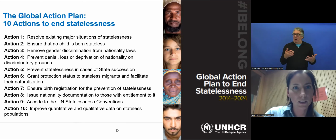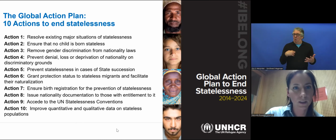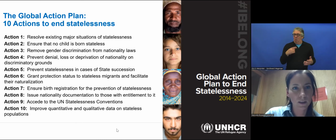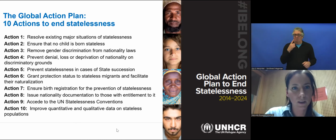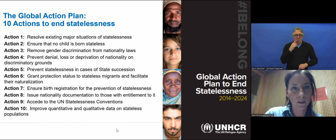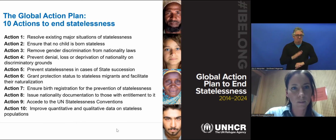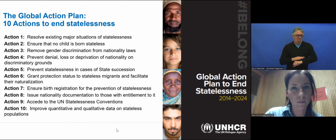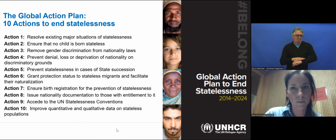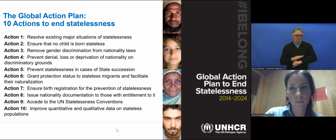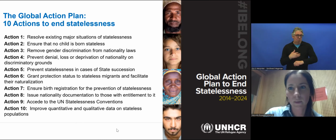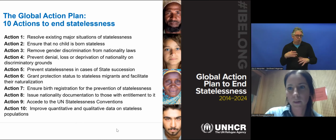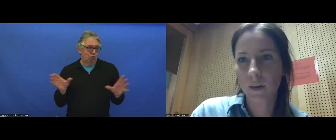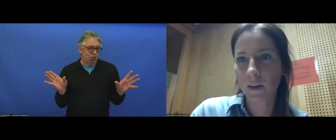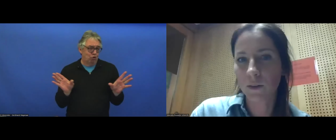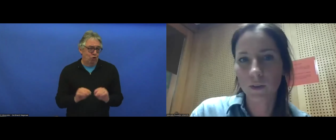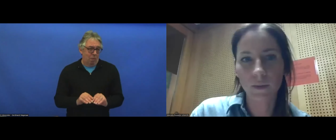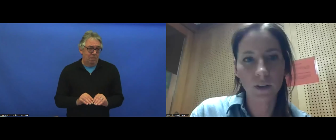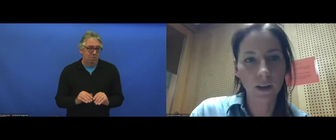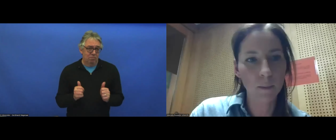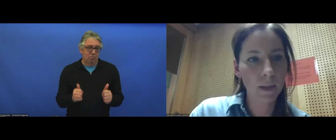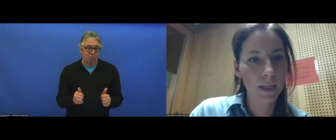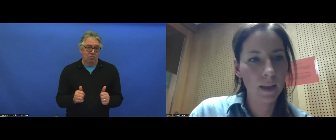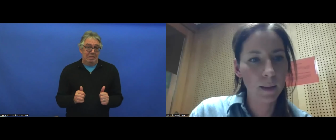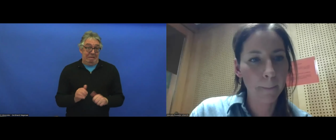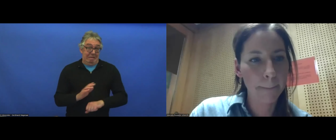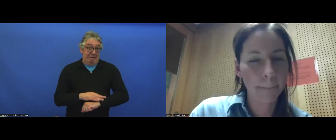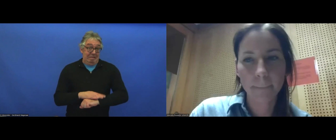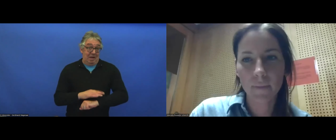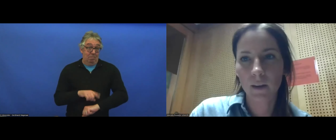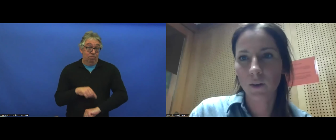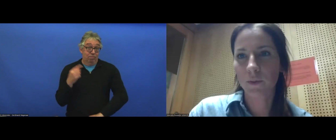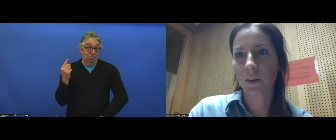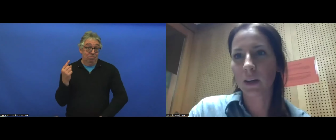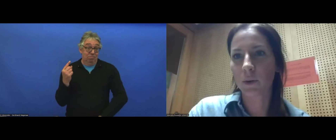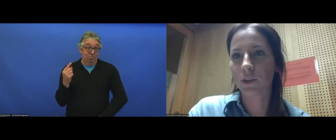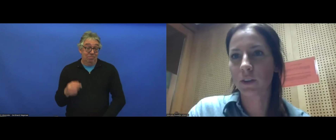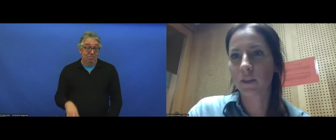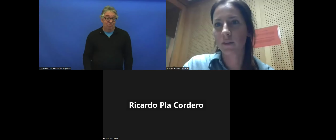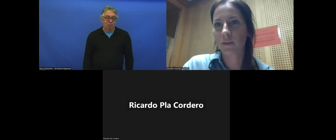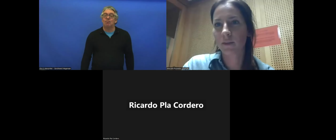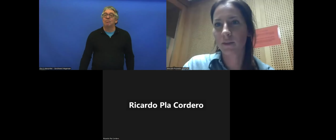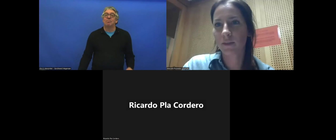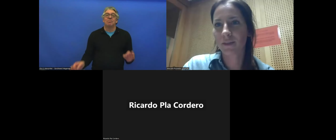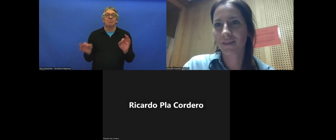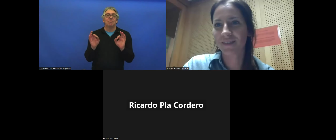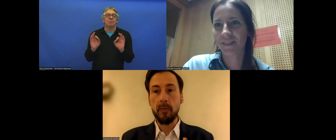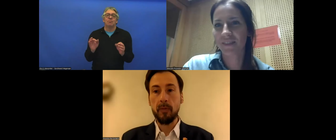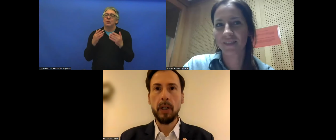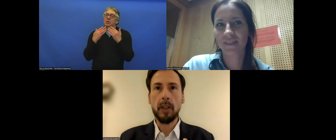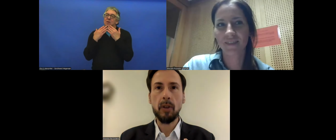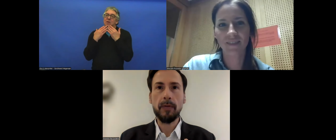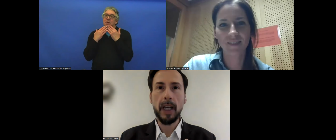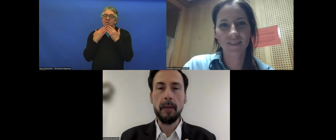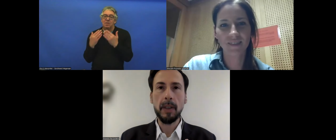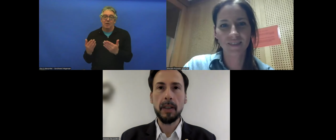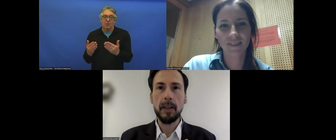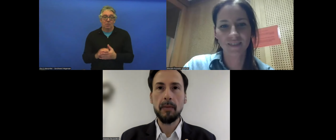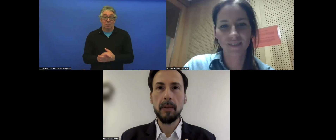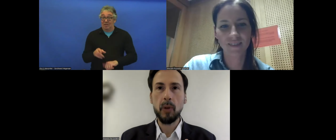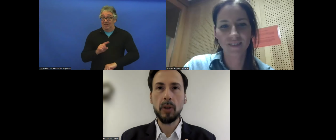just in interest of time. Thank you, Marcela. Yes, and we run out of